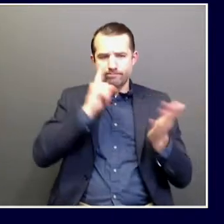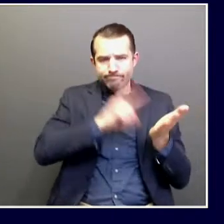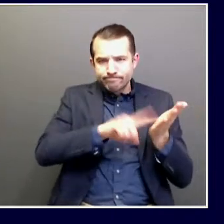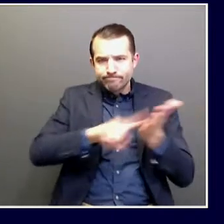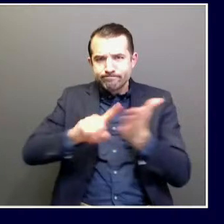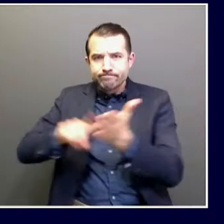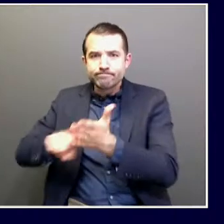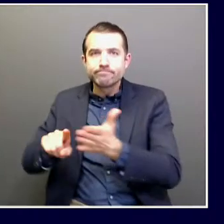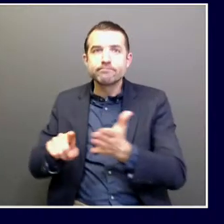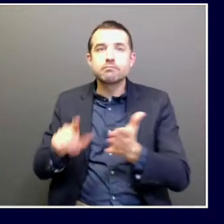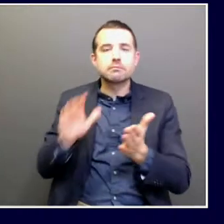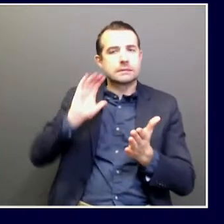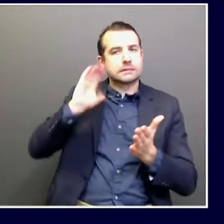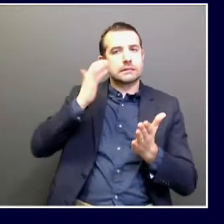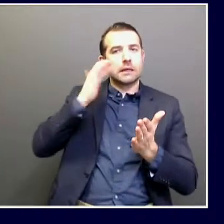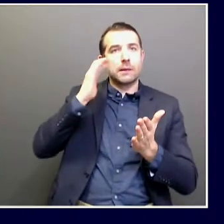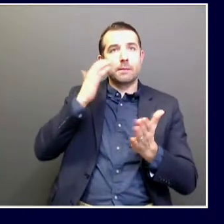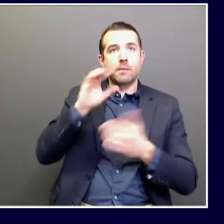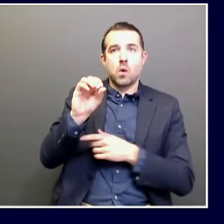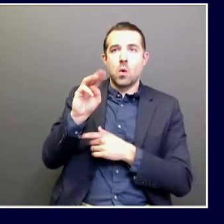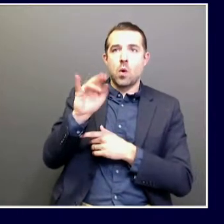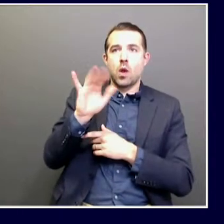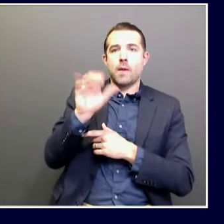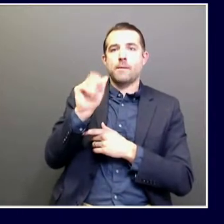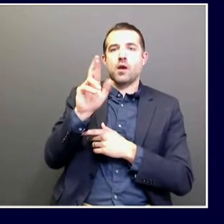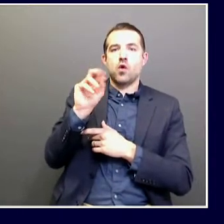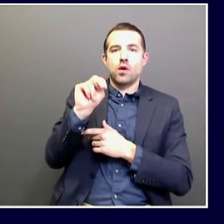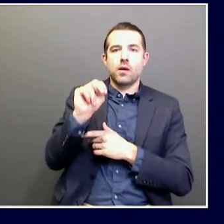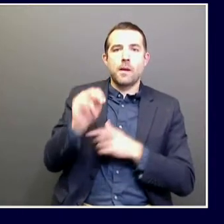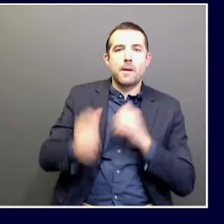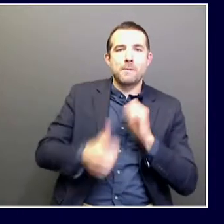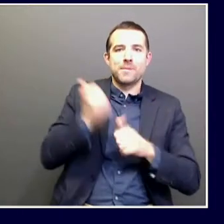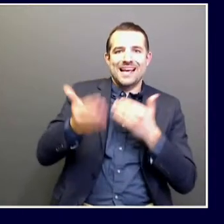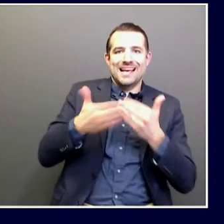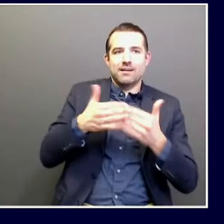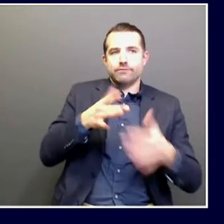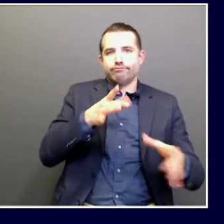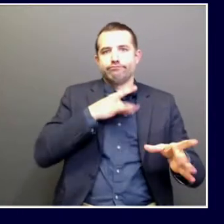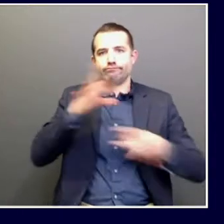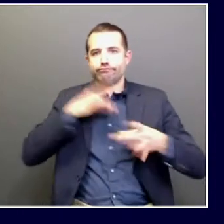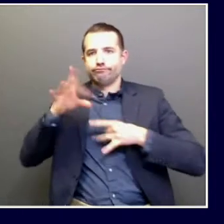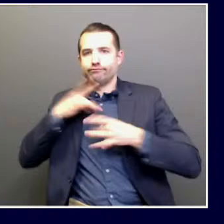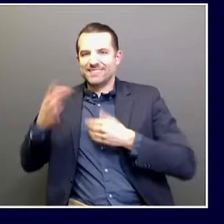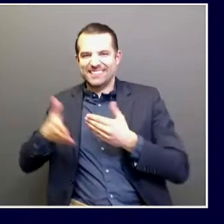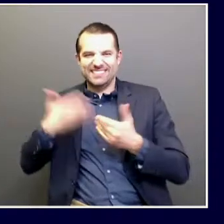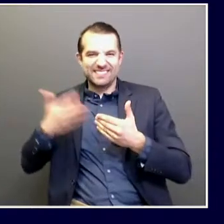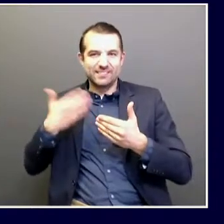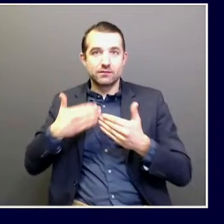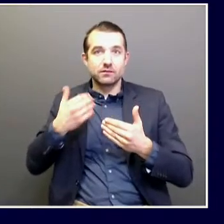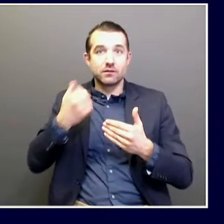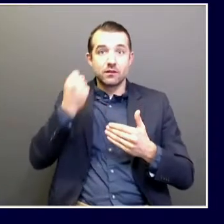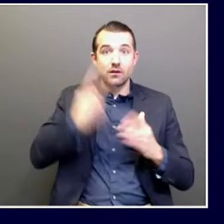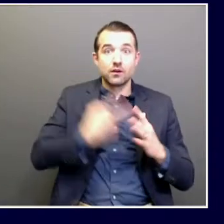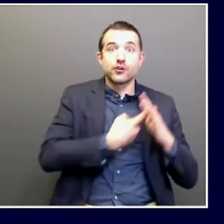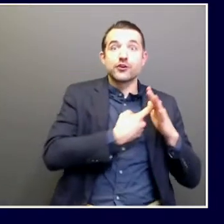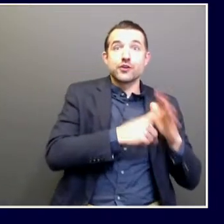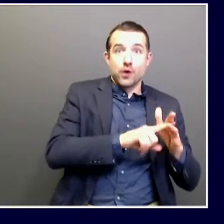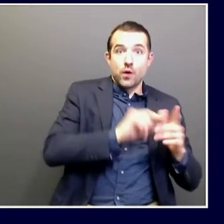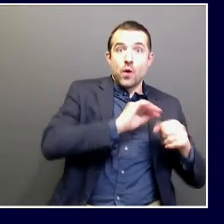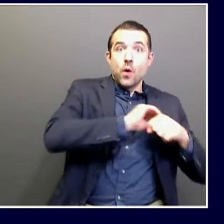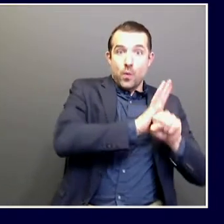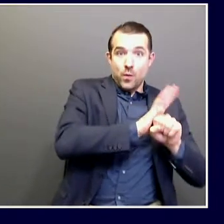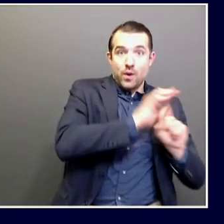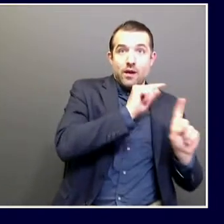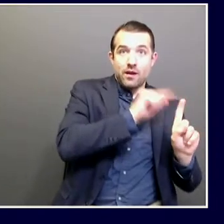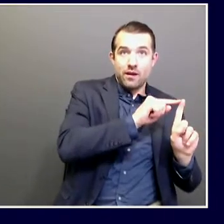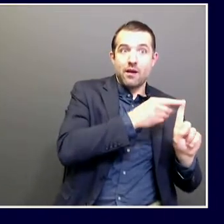the Delta variant, which itself was more contagious than prior variants. Omicron spreads more